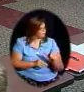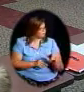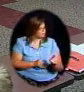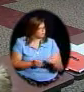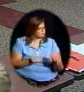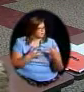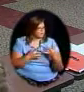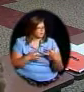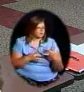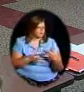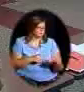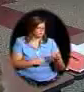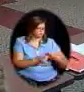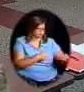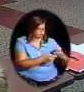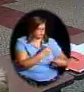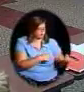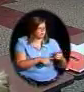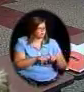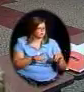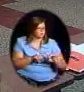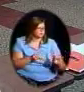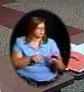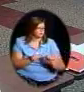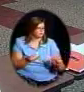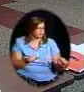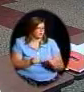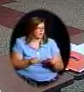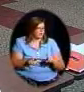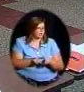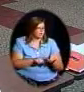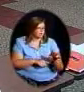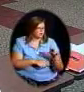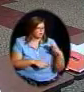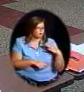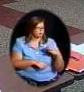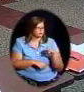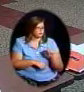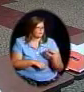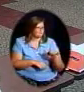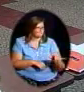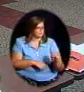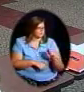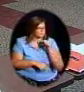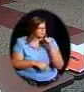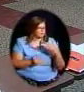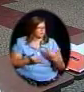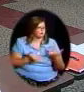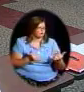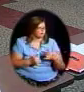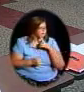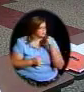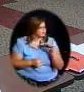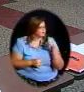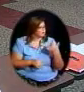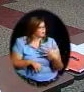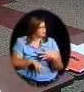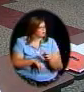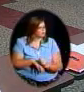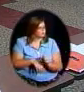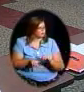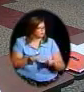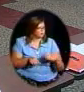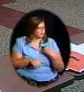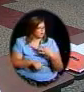number in many positions. And then part of my coaching staff, Coach Mays was not able to be here because of a prior commitment, but we do have Coach McGee and